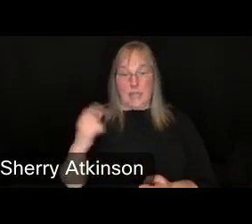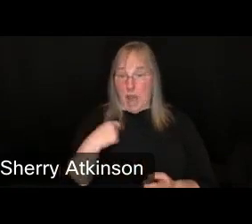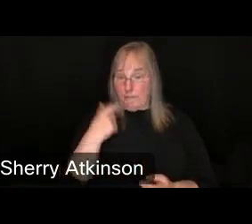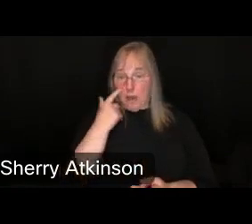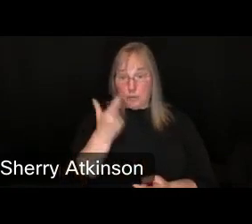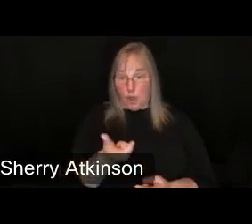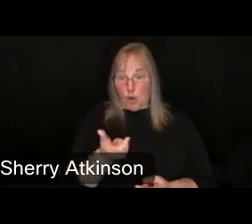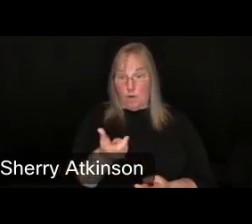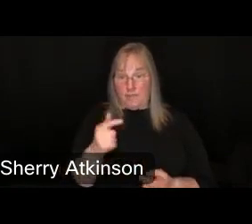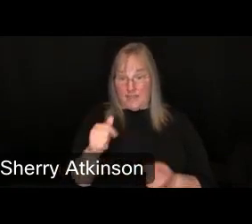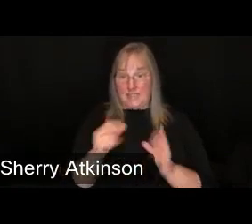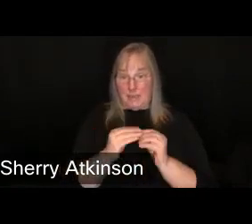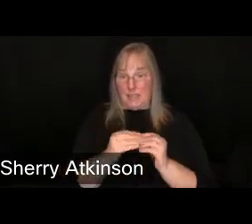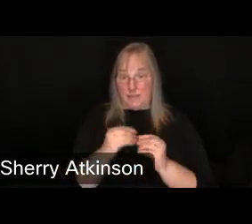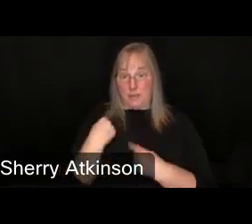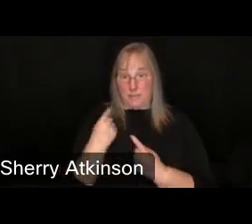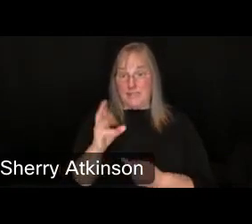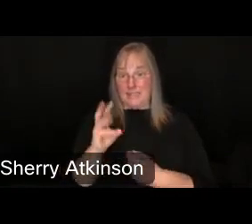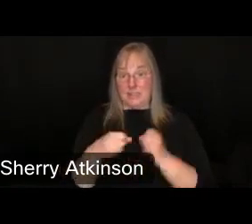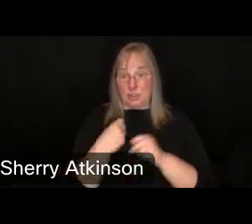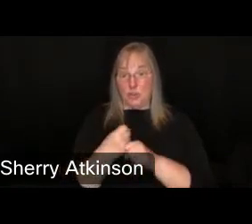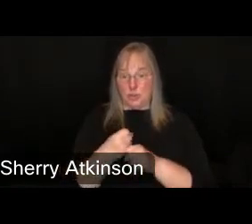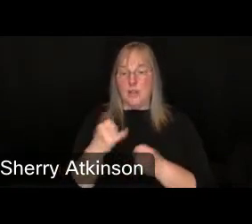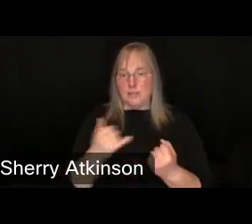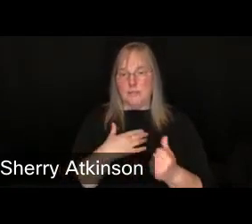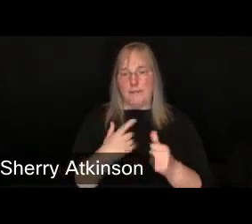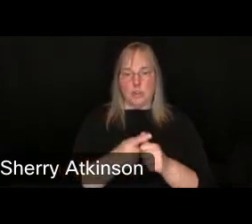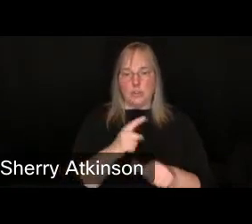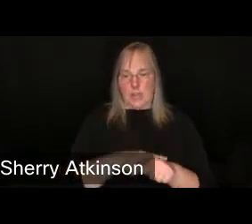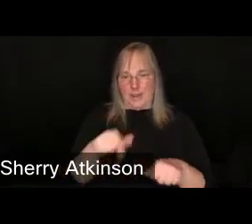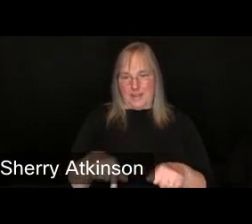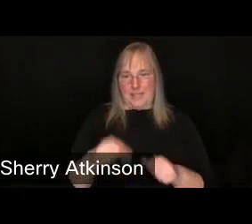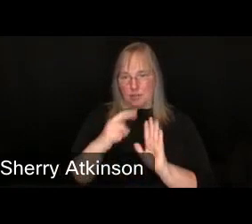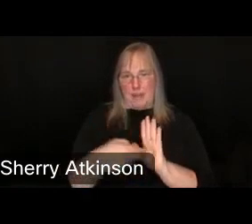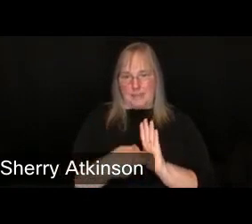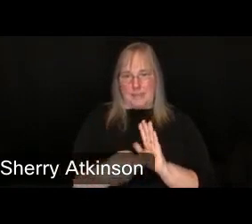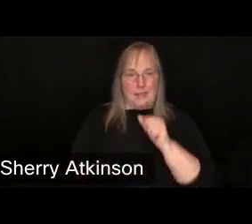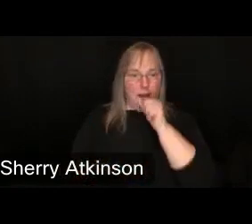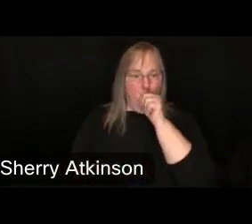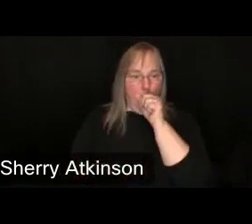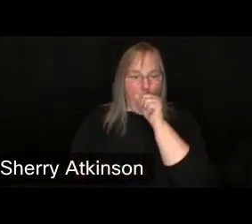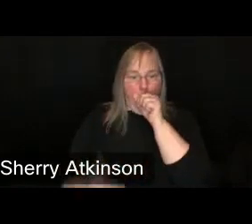this is my first year in this capacity. Welcome on board.